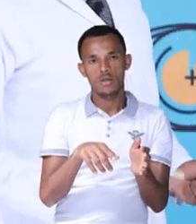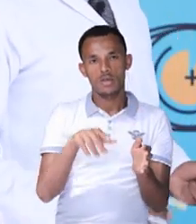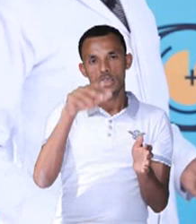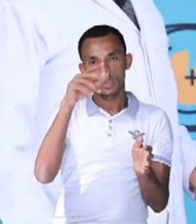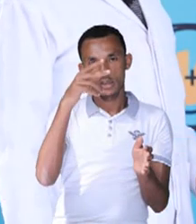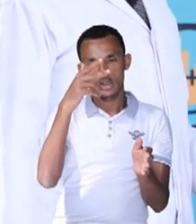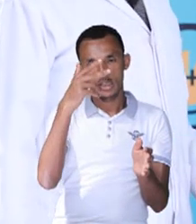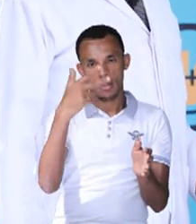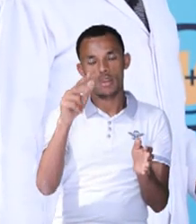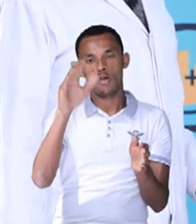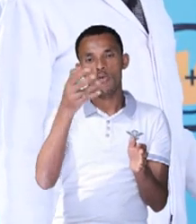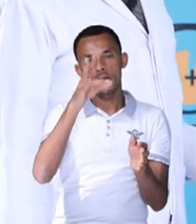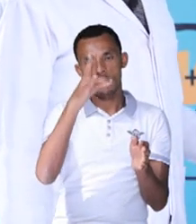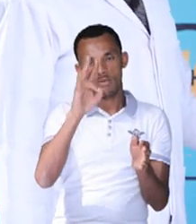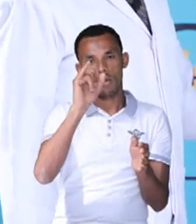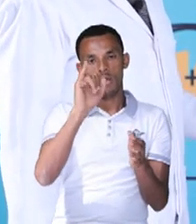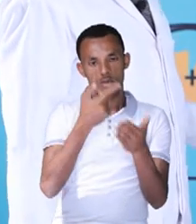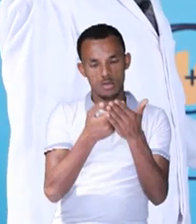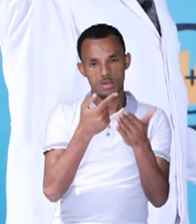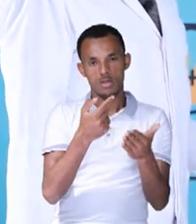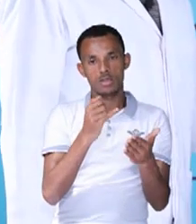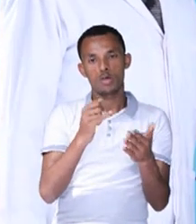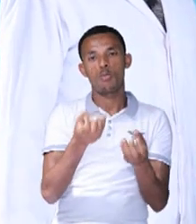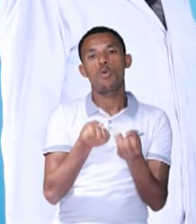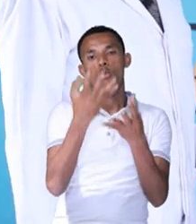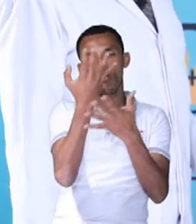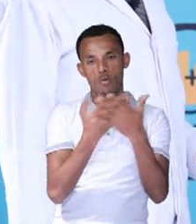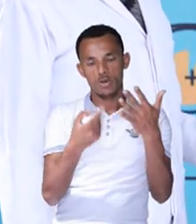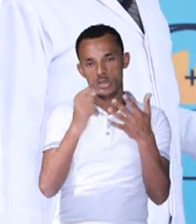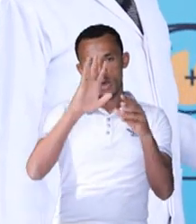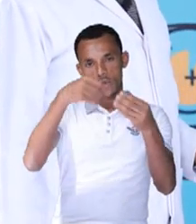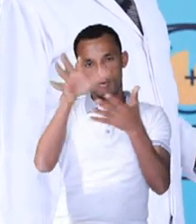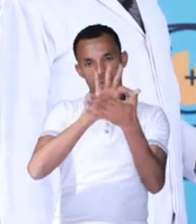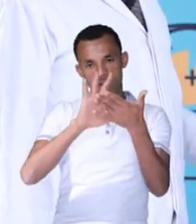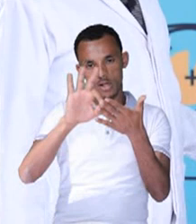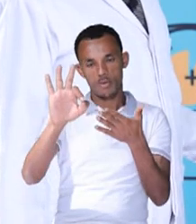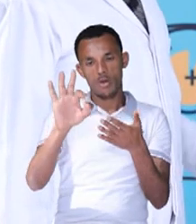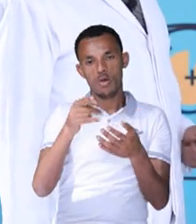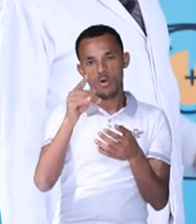13 over 17i it comes. So this is the polynomial form of the given complex number.